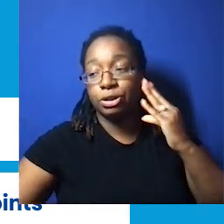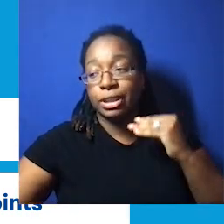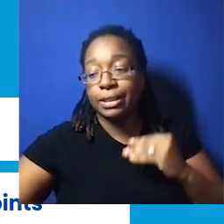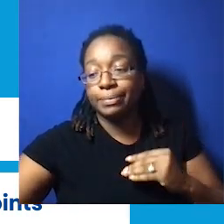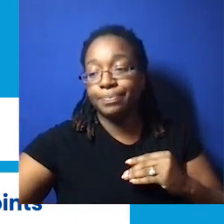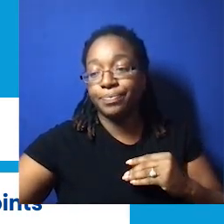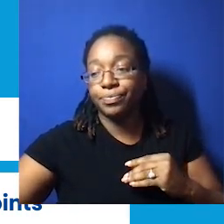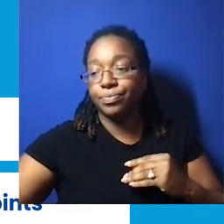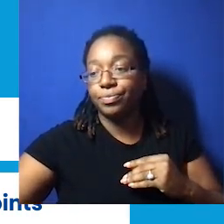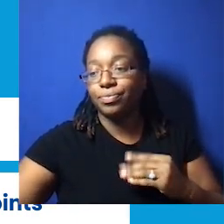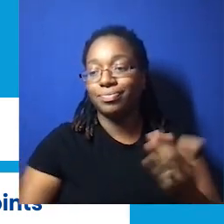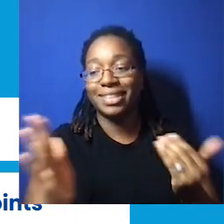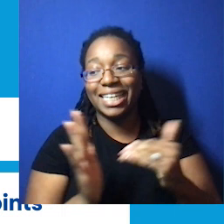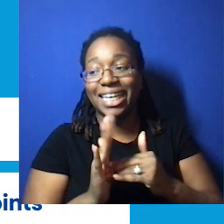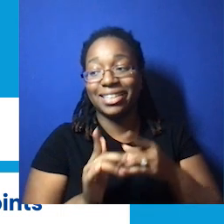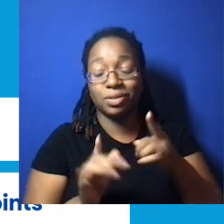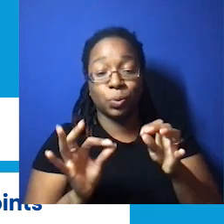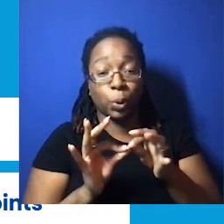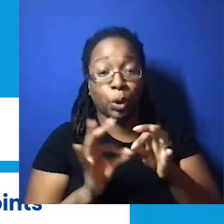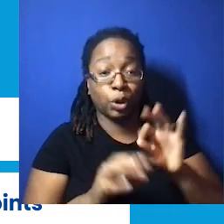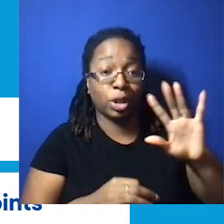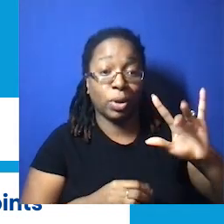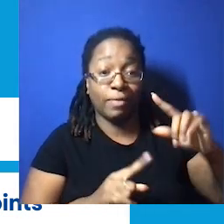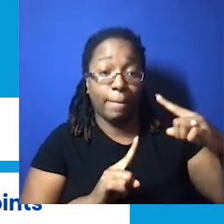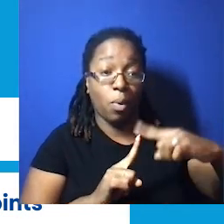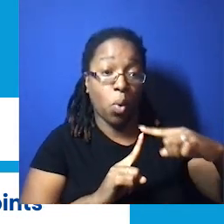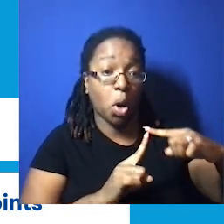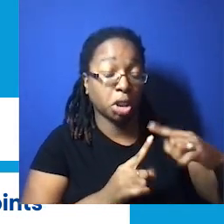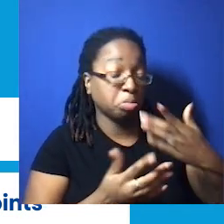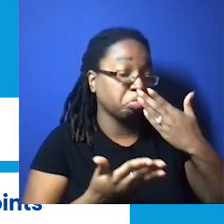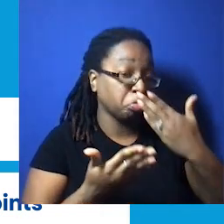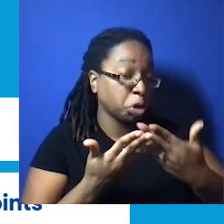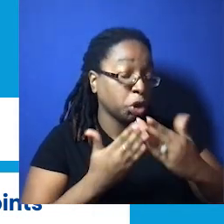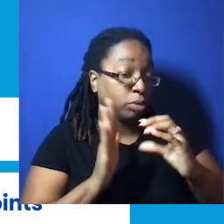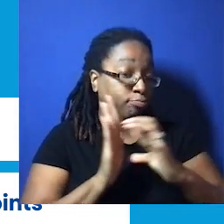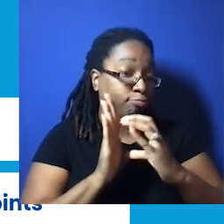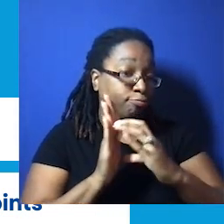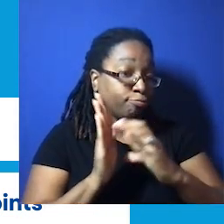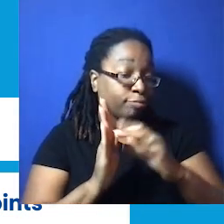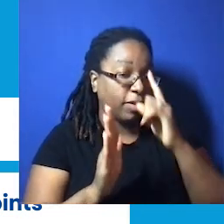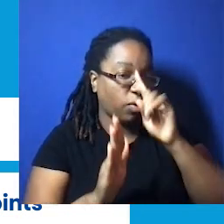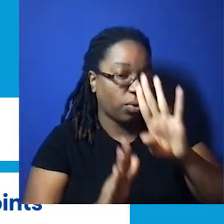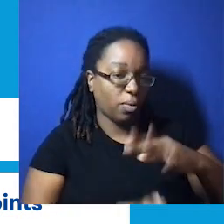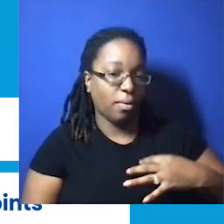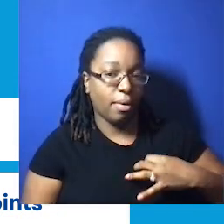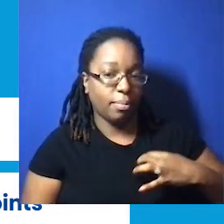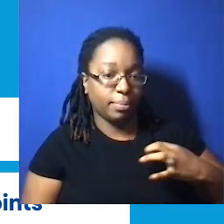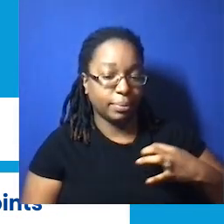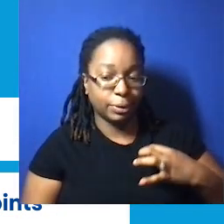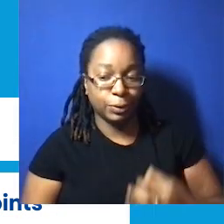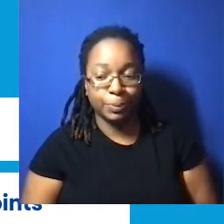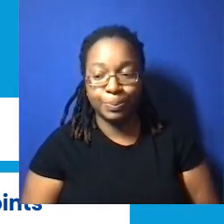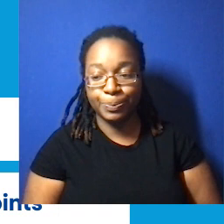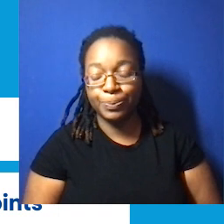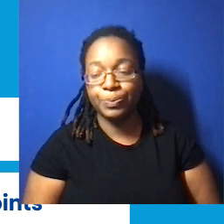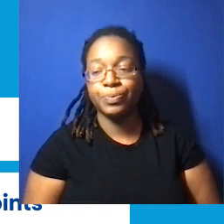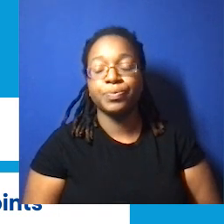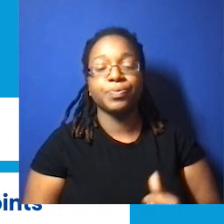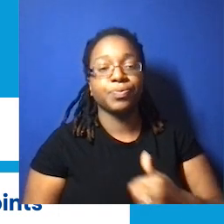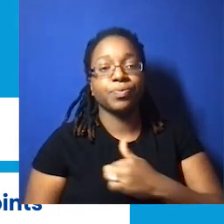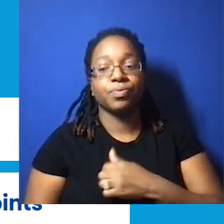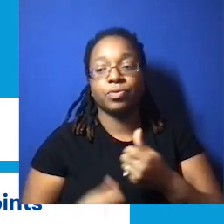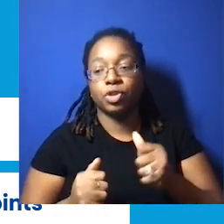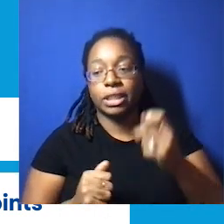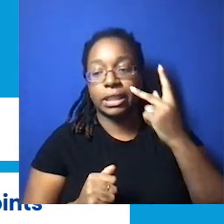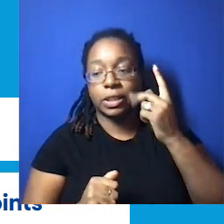Again, this is 25 points, so a good section of your application materials. We're looking that you